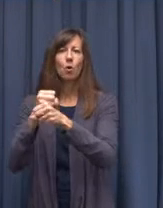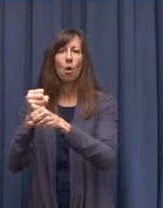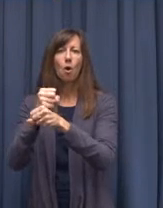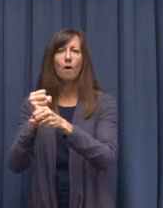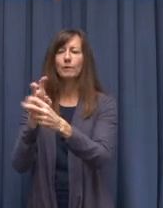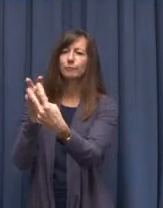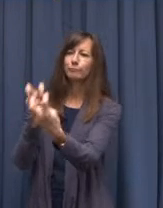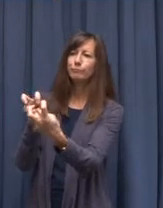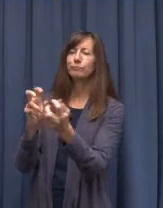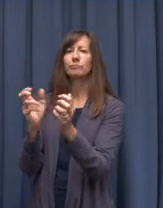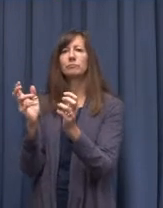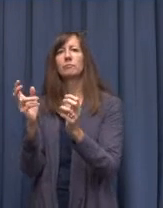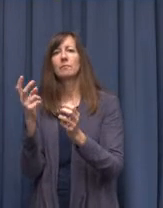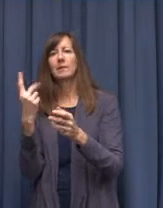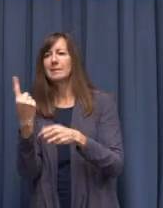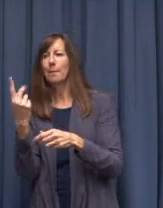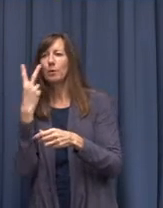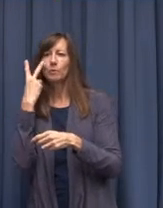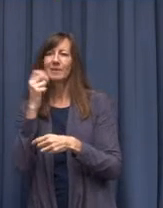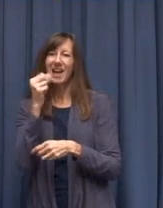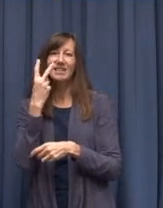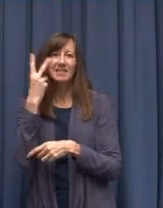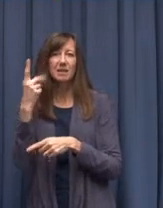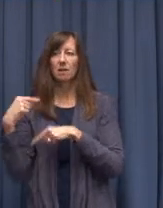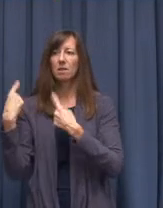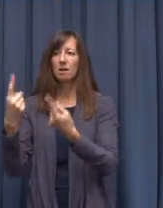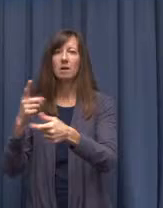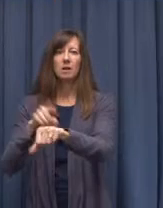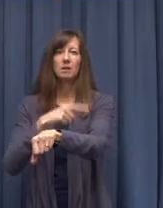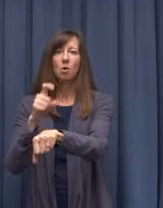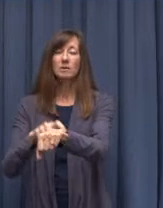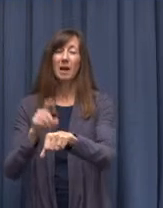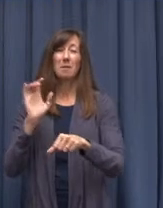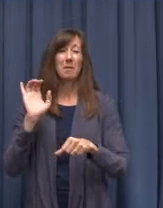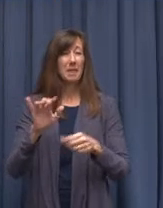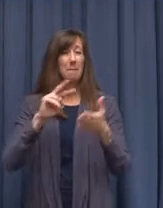are things that are much higher risk, especially as our